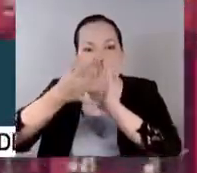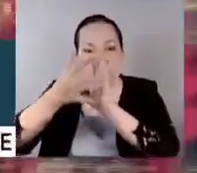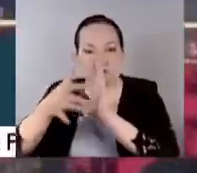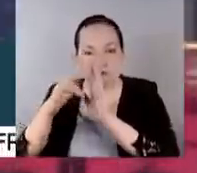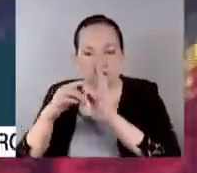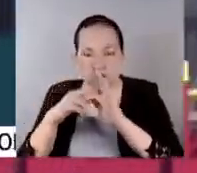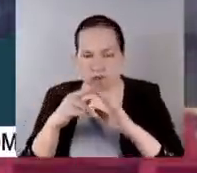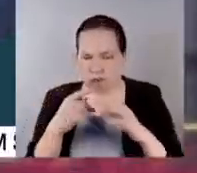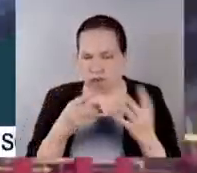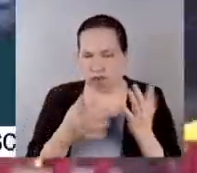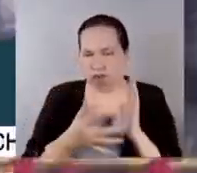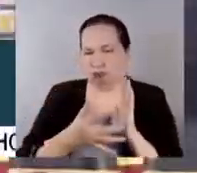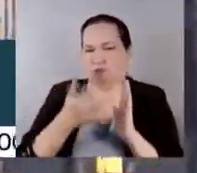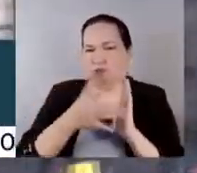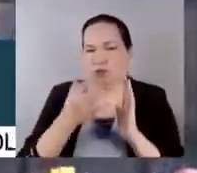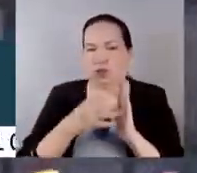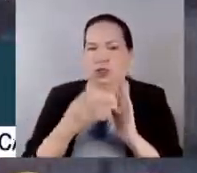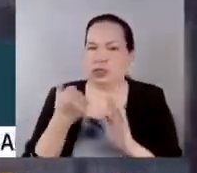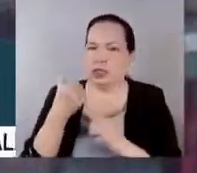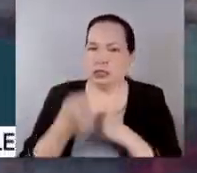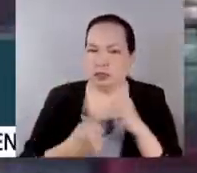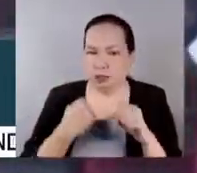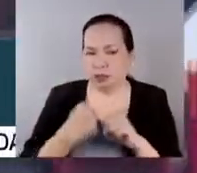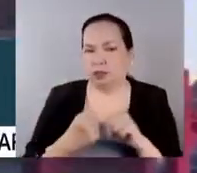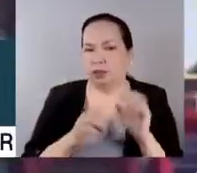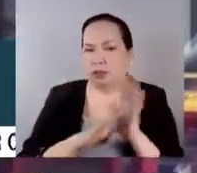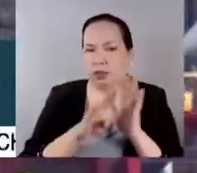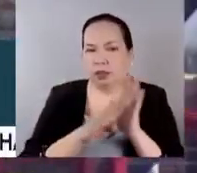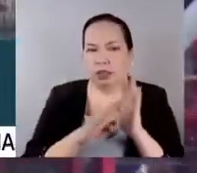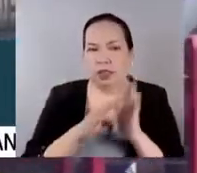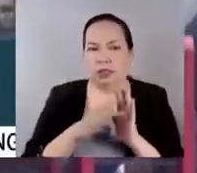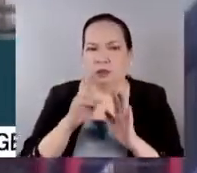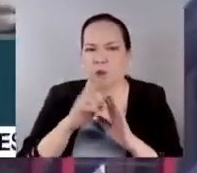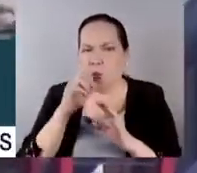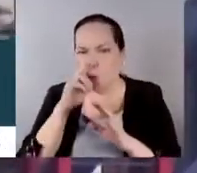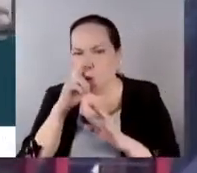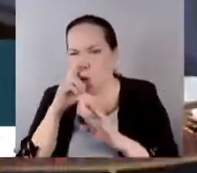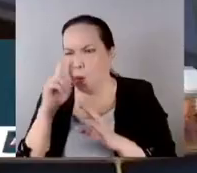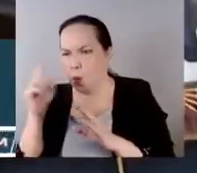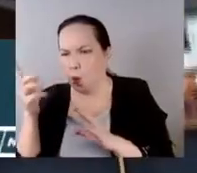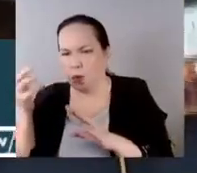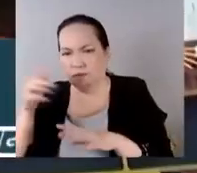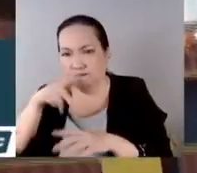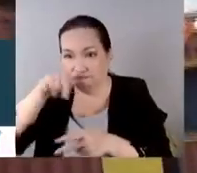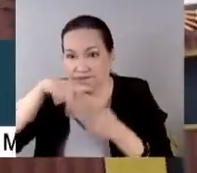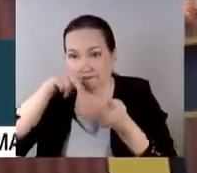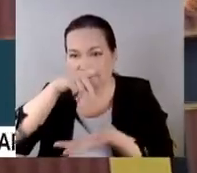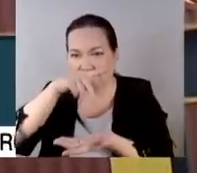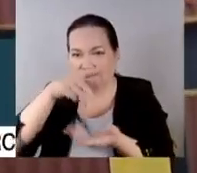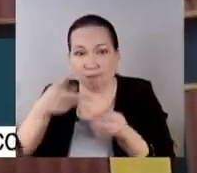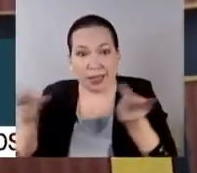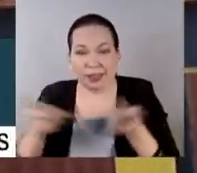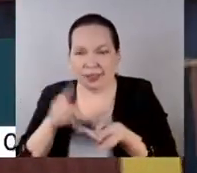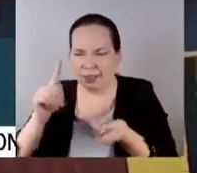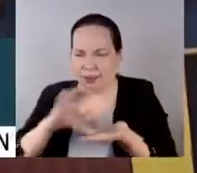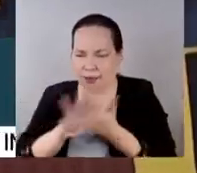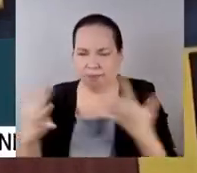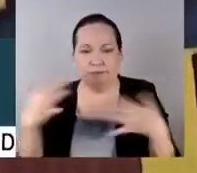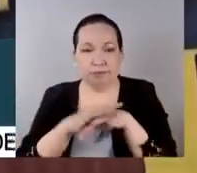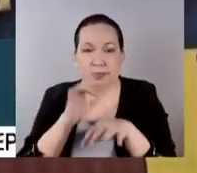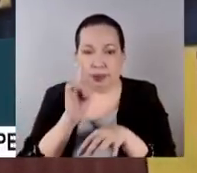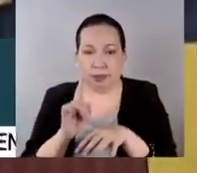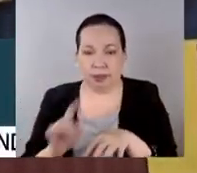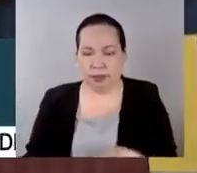decade-long redevelopment that combines two aged terminals into one. Otto says the new facility now